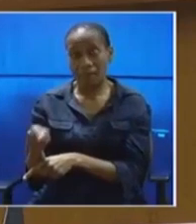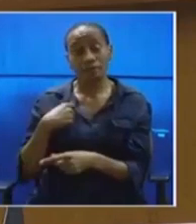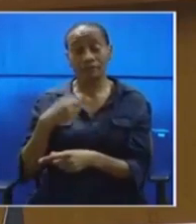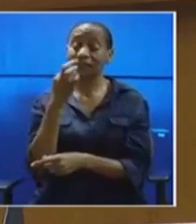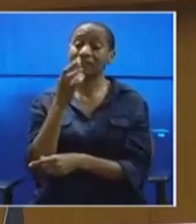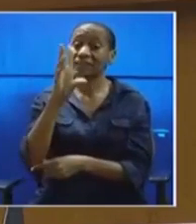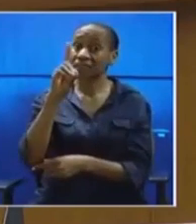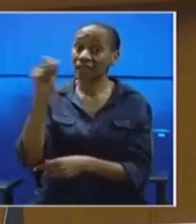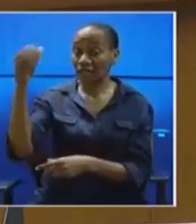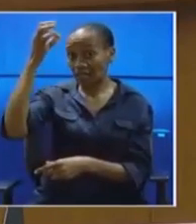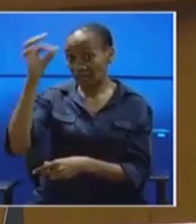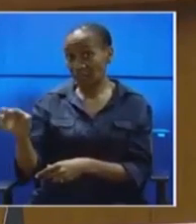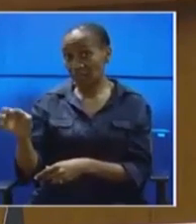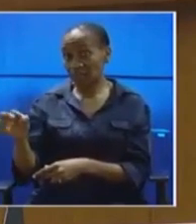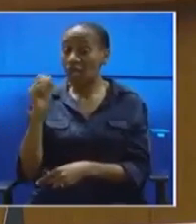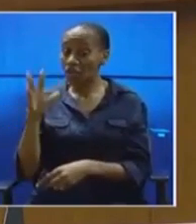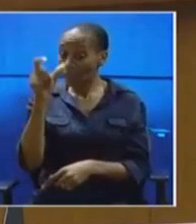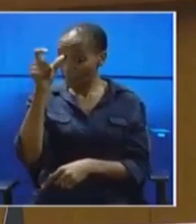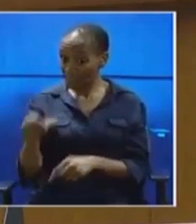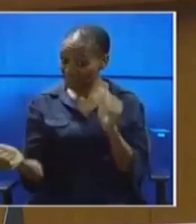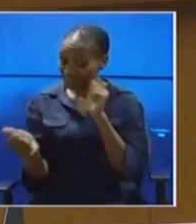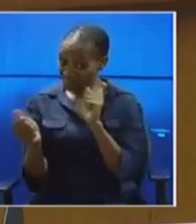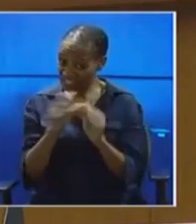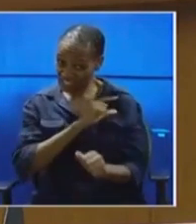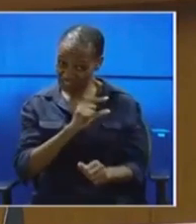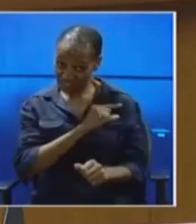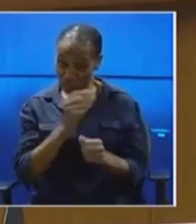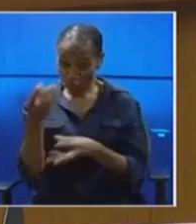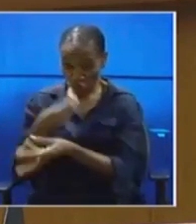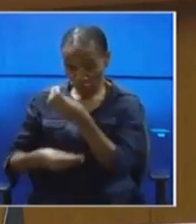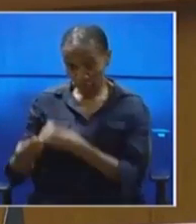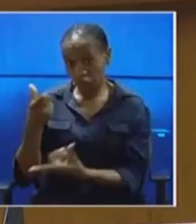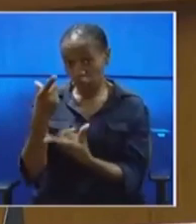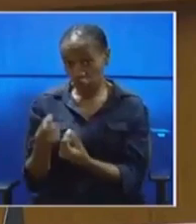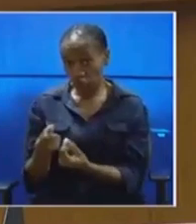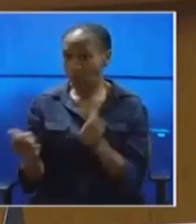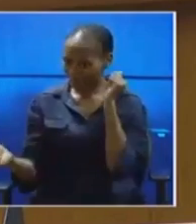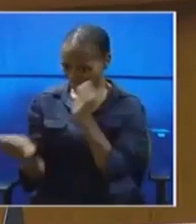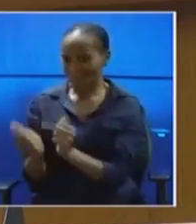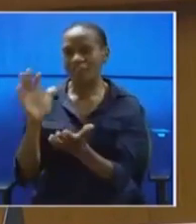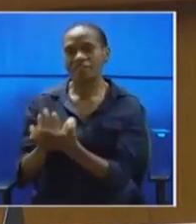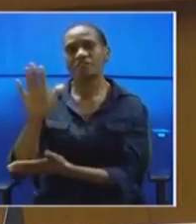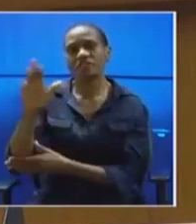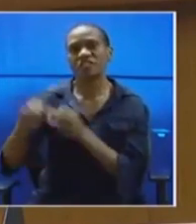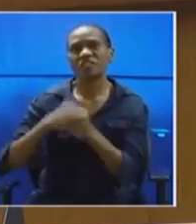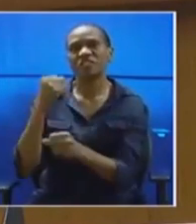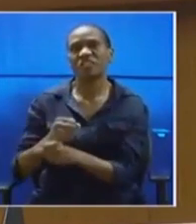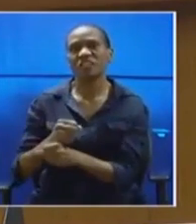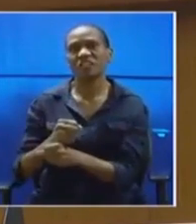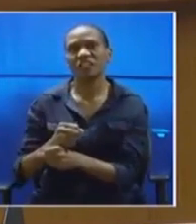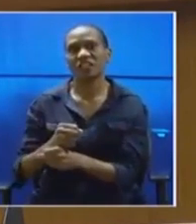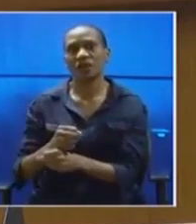government, anyone found guilty of corruption will be sentenced to 15 years in jail. Sifuna